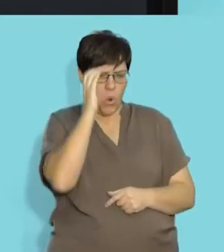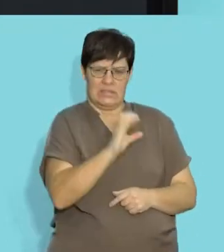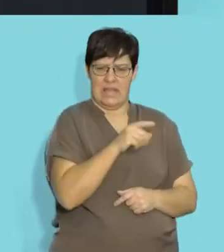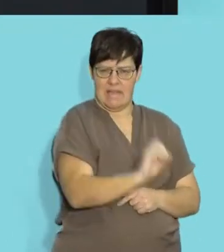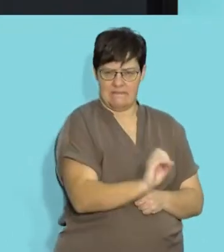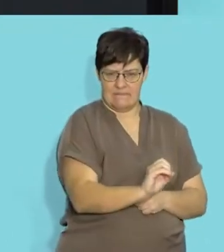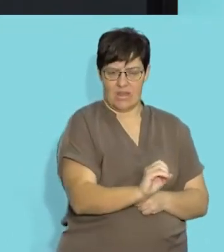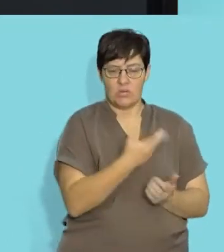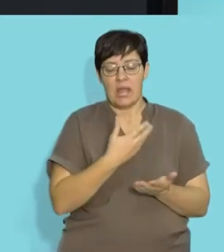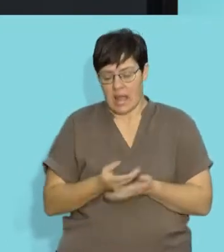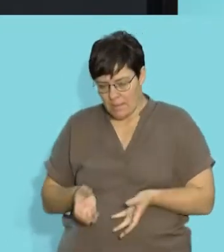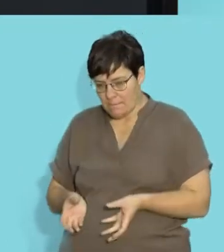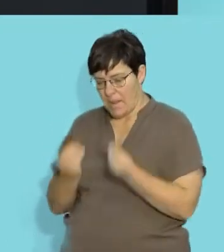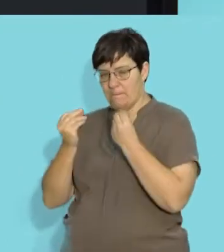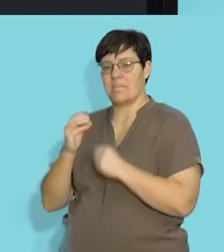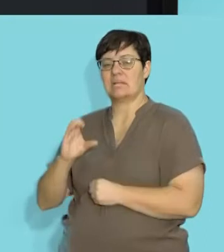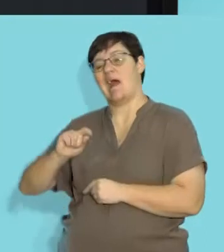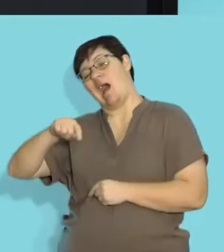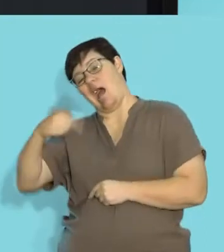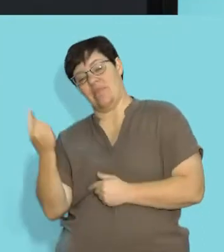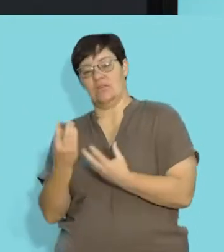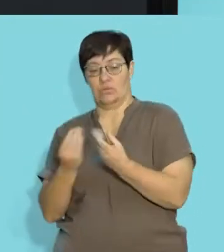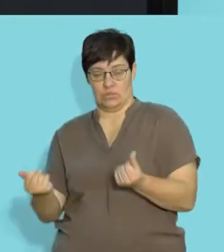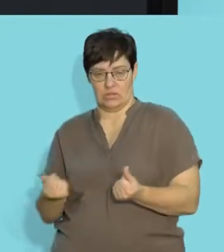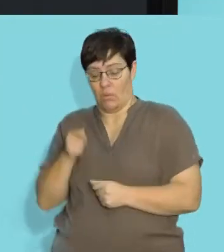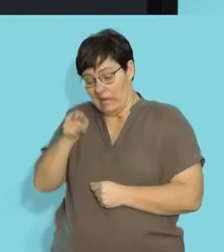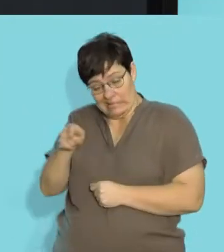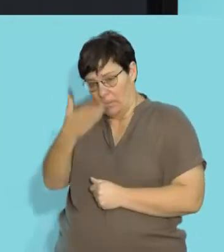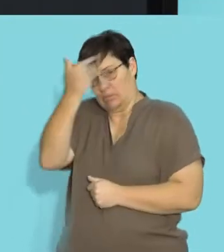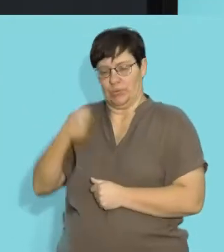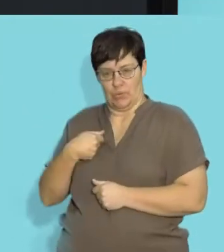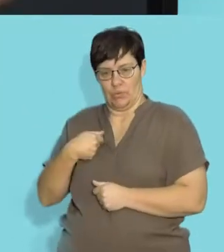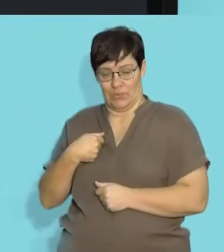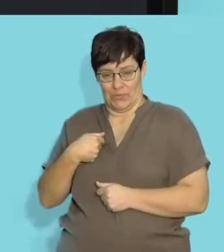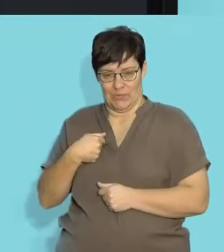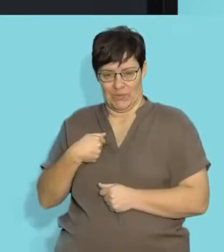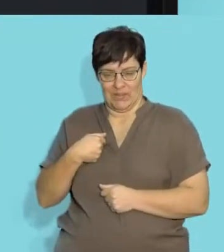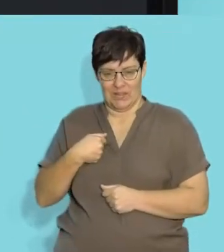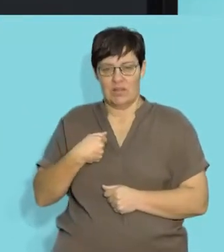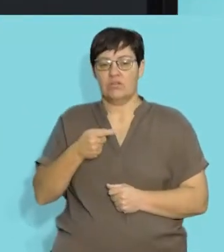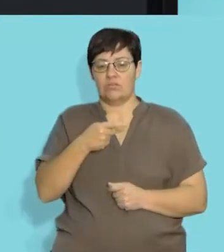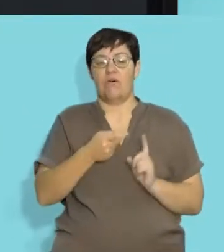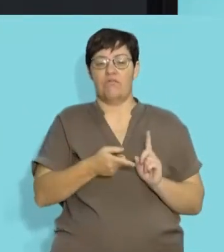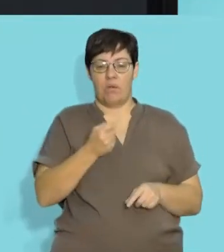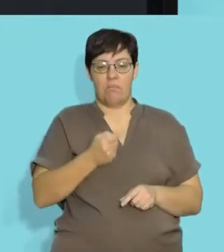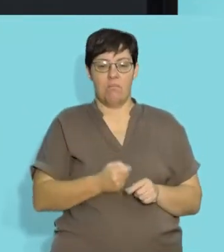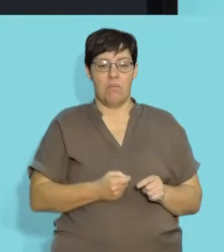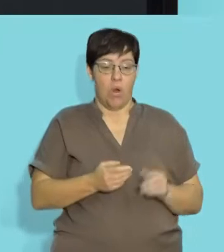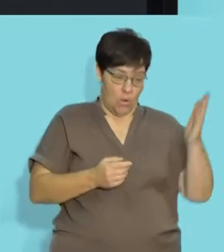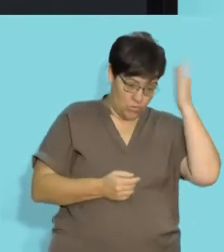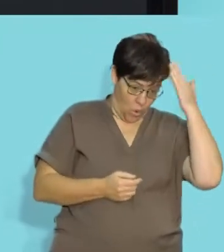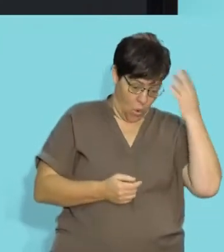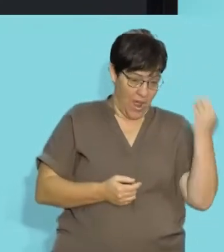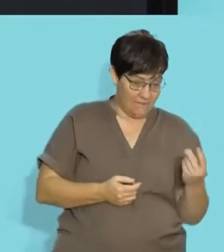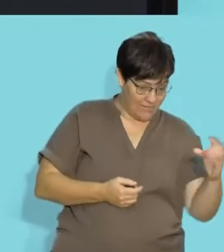known to actually determine the concentration of another solution which we do not know. Okay, so it's from known